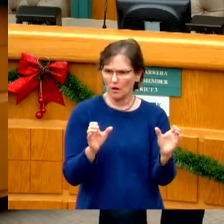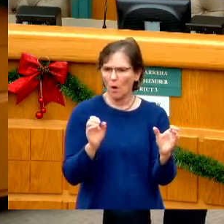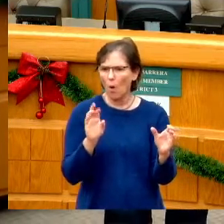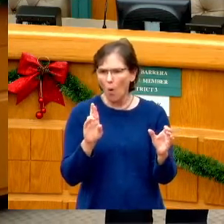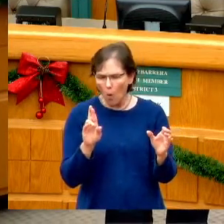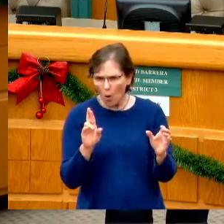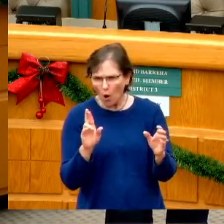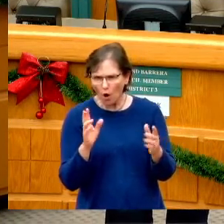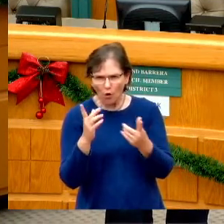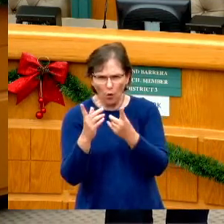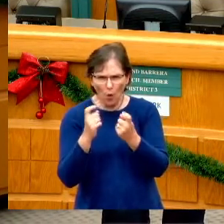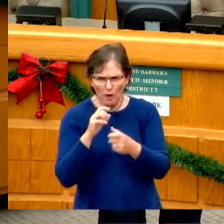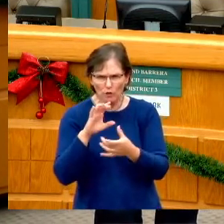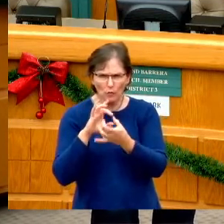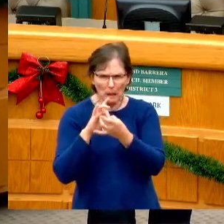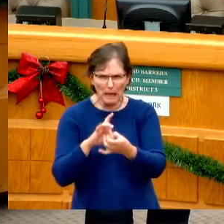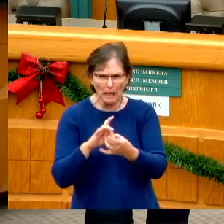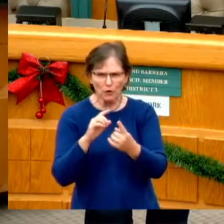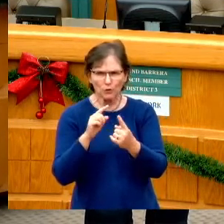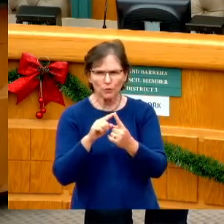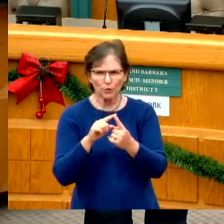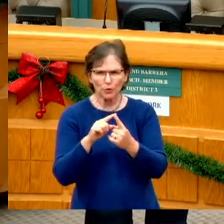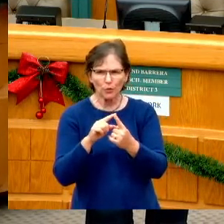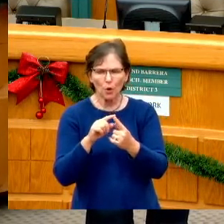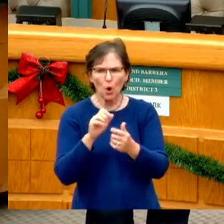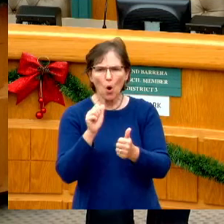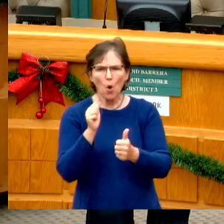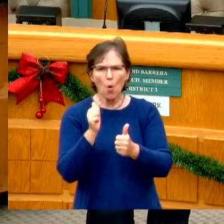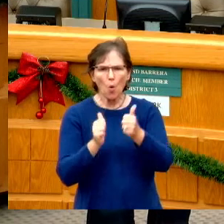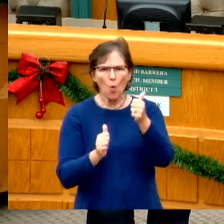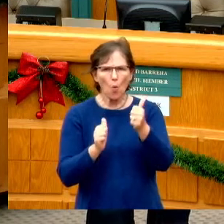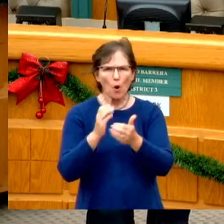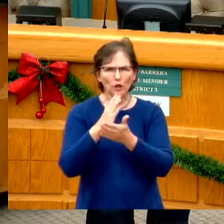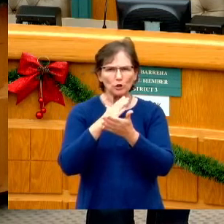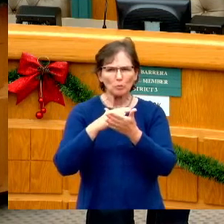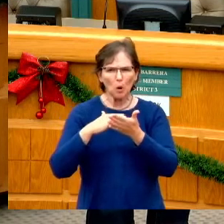a COVID-related fatality?